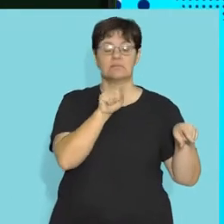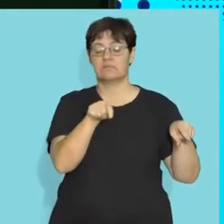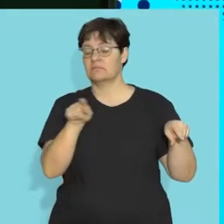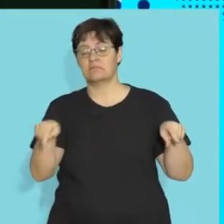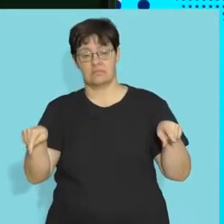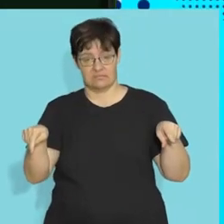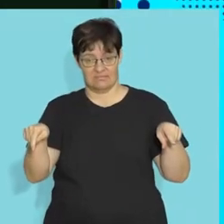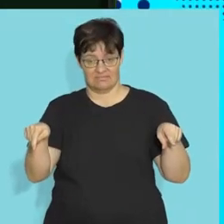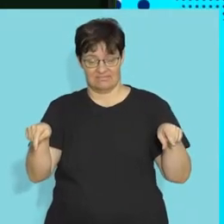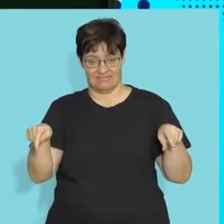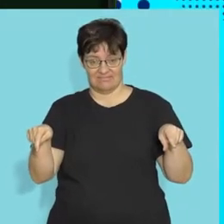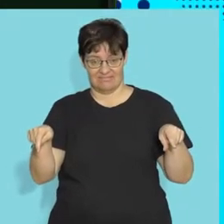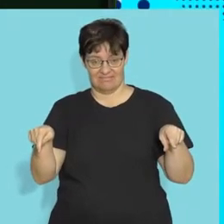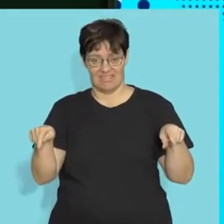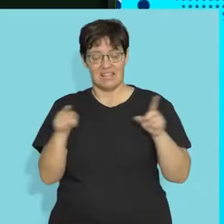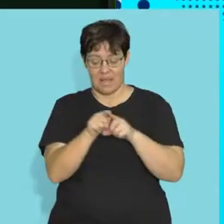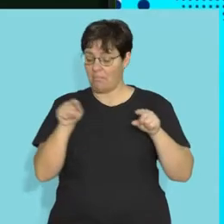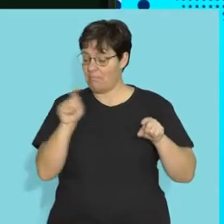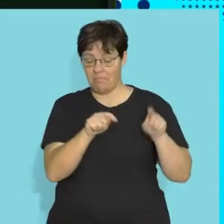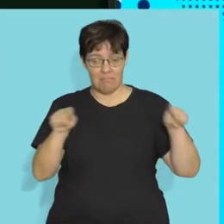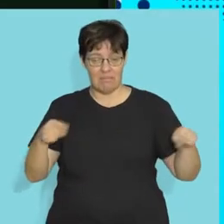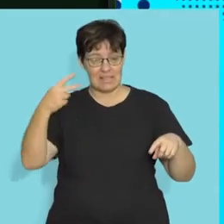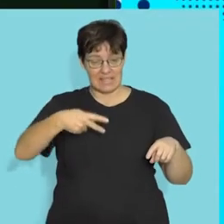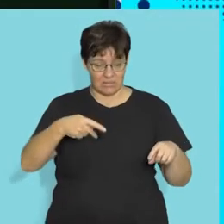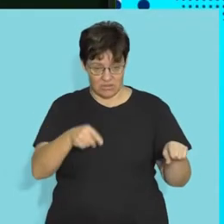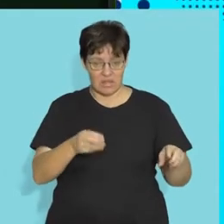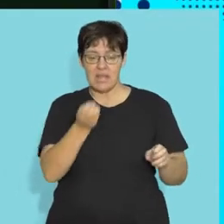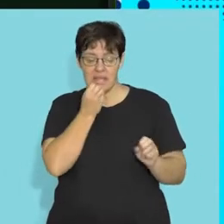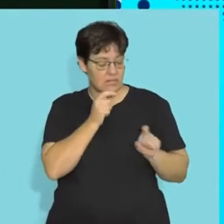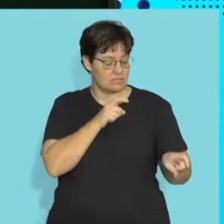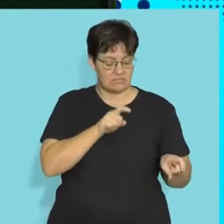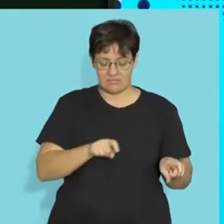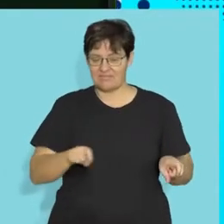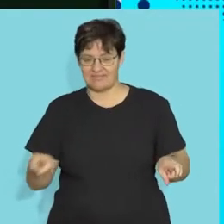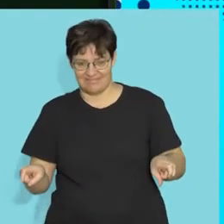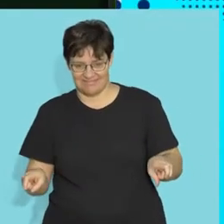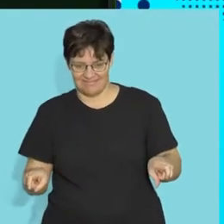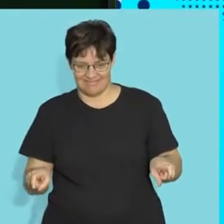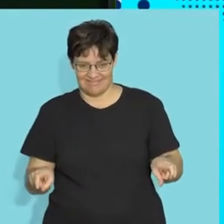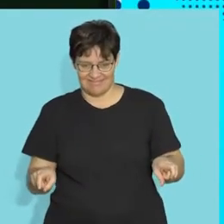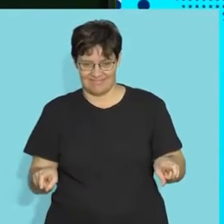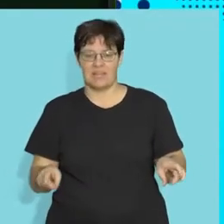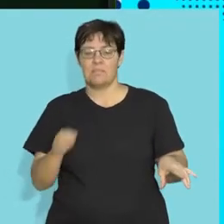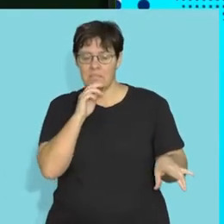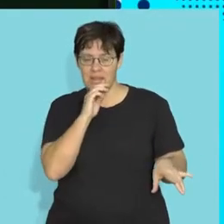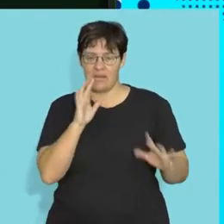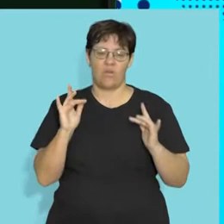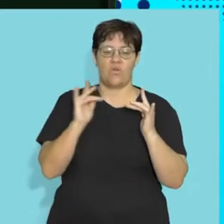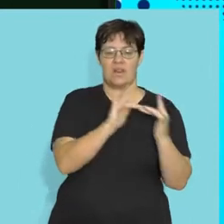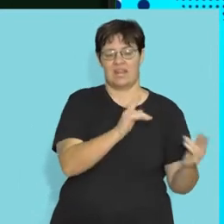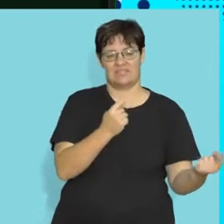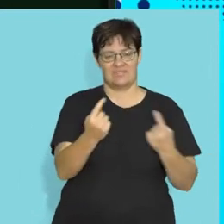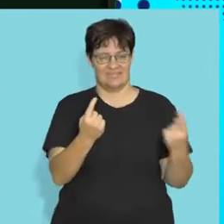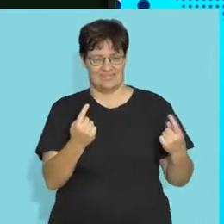different types of secondary consumers. And in turn, a secondary consumer also consumes many different types. And this creates an